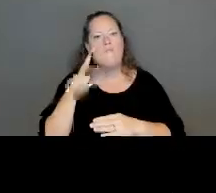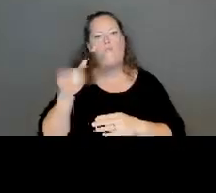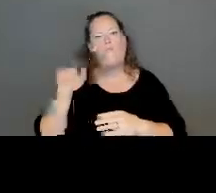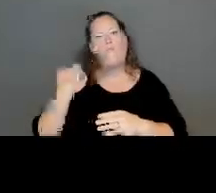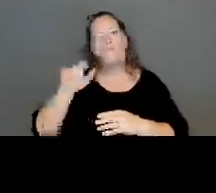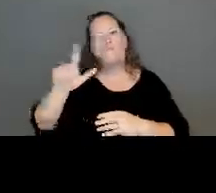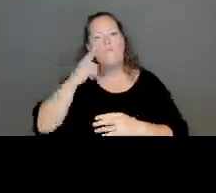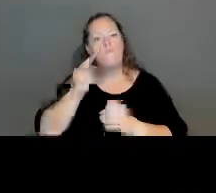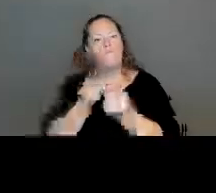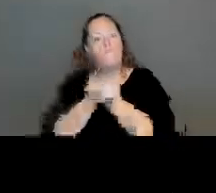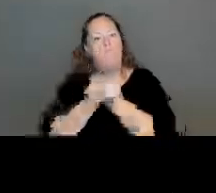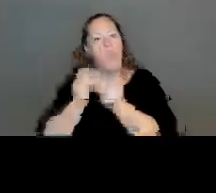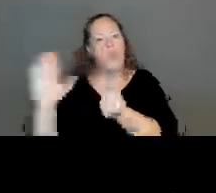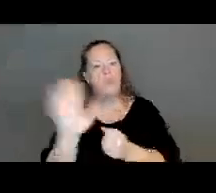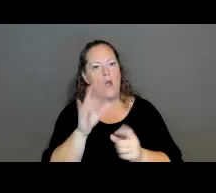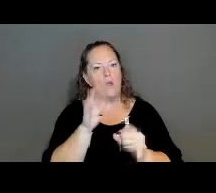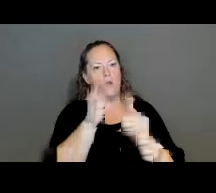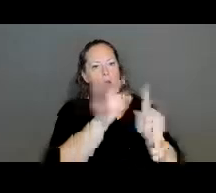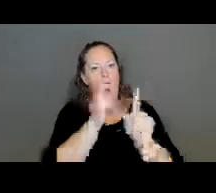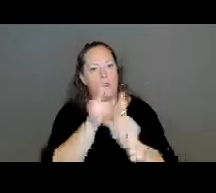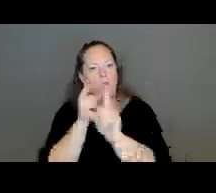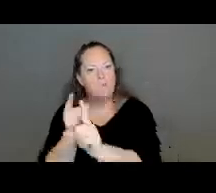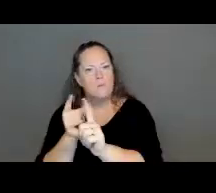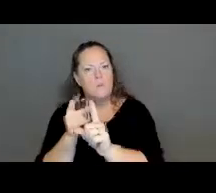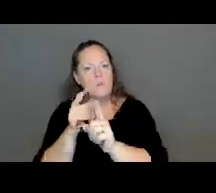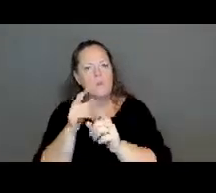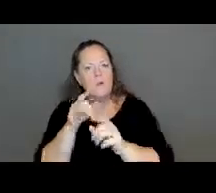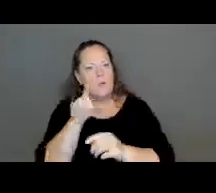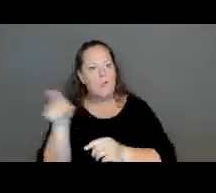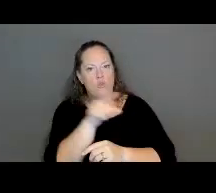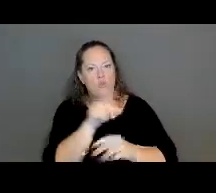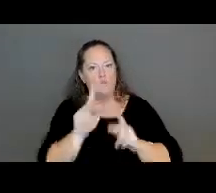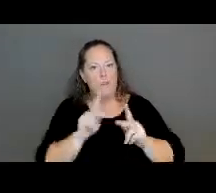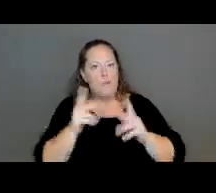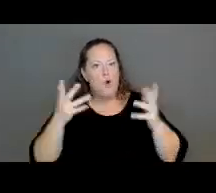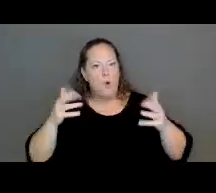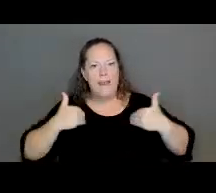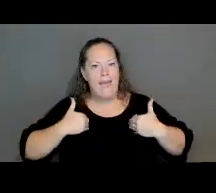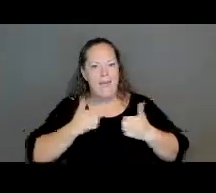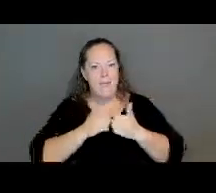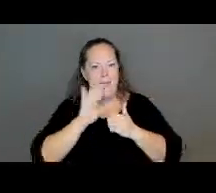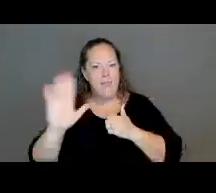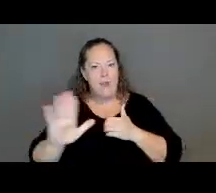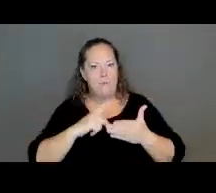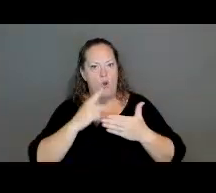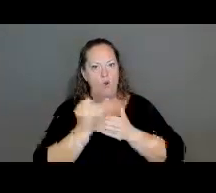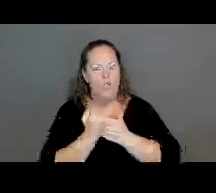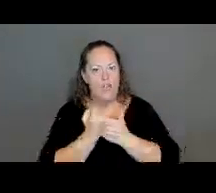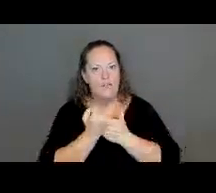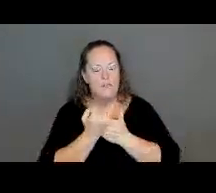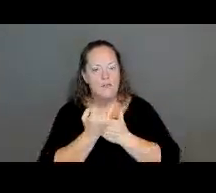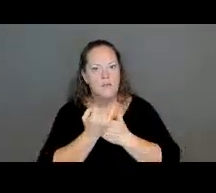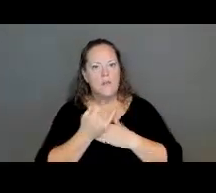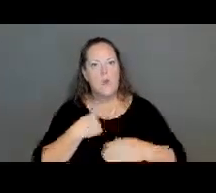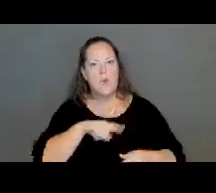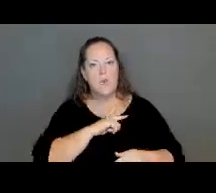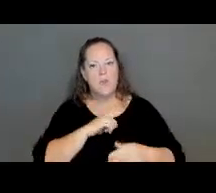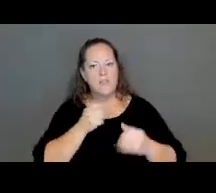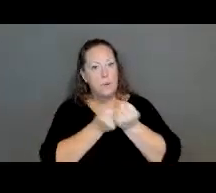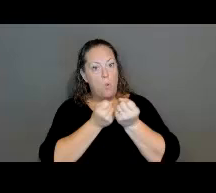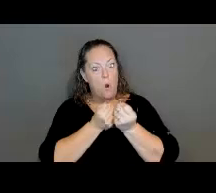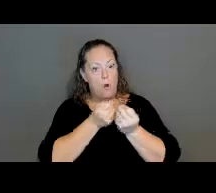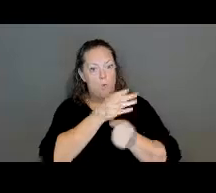that people already have with their projects. And we support those objectives